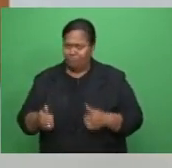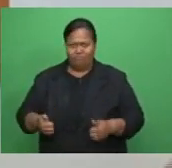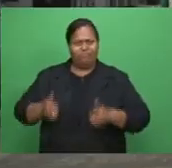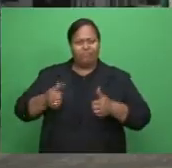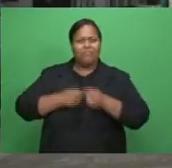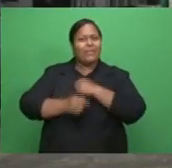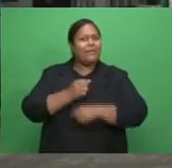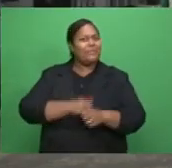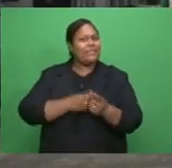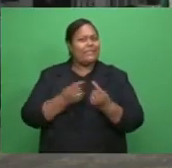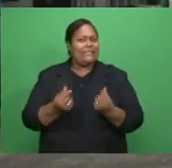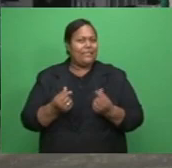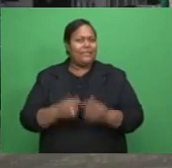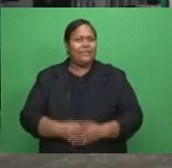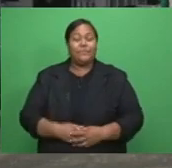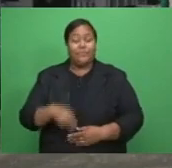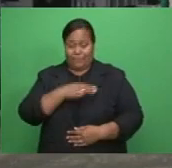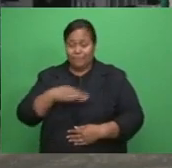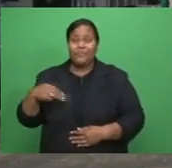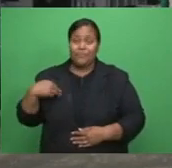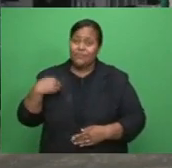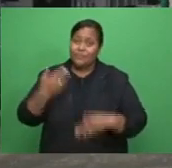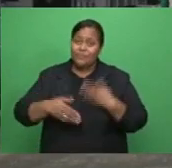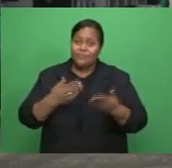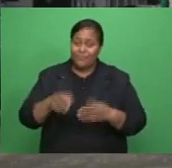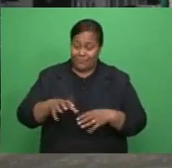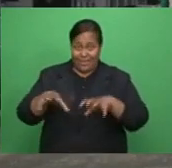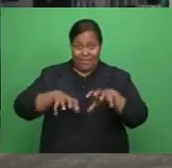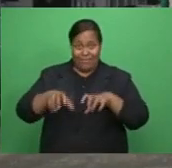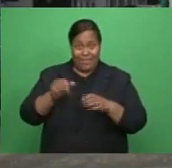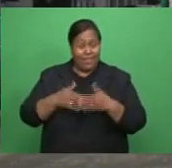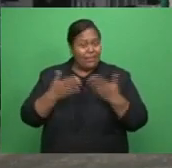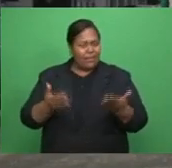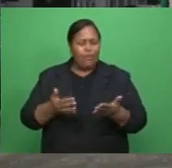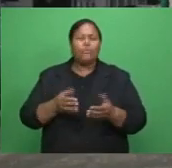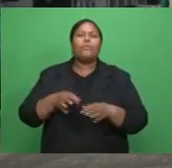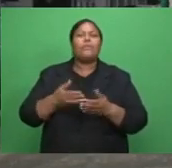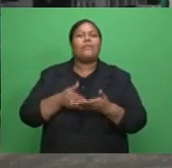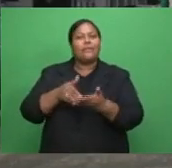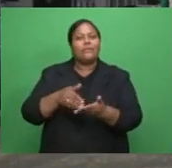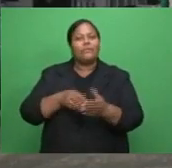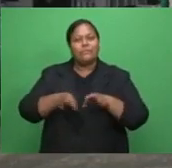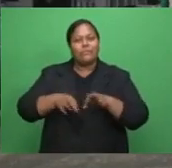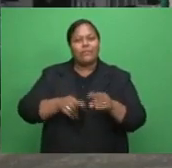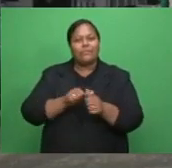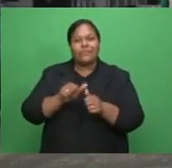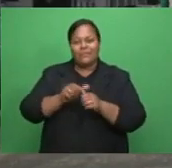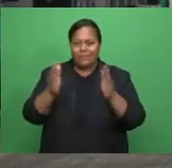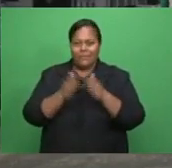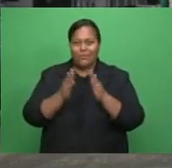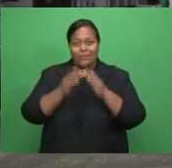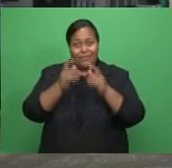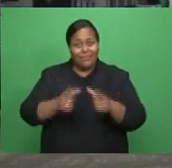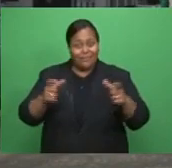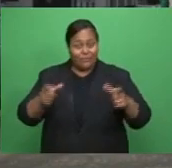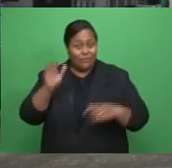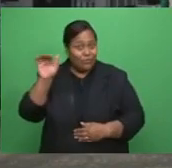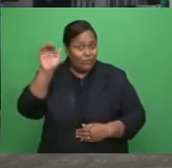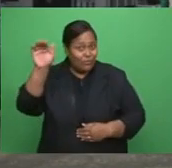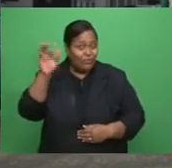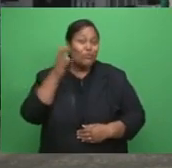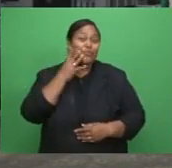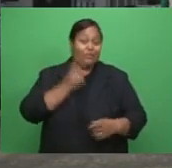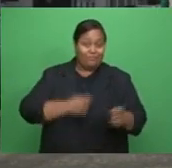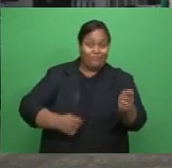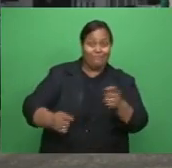I mean. The ministry says such activities will help plan better towns and cities for the future, and when trade and tourism